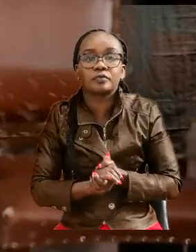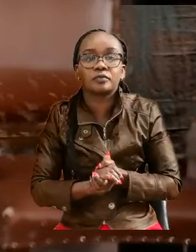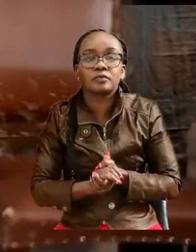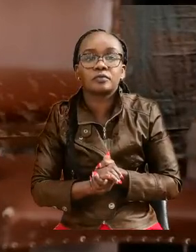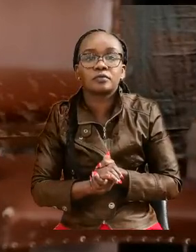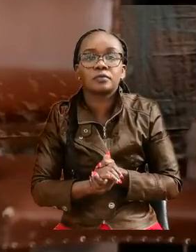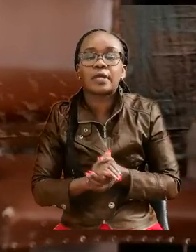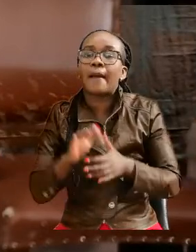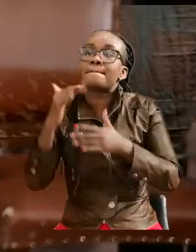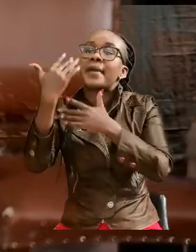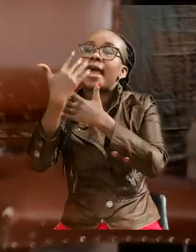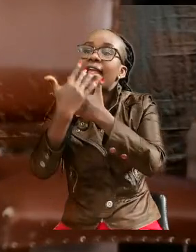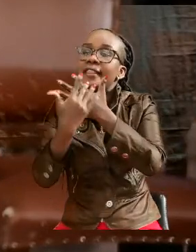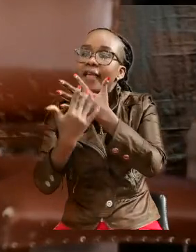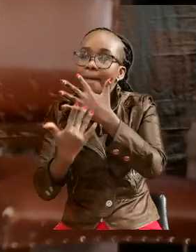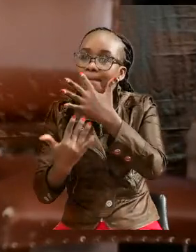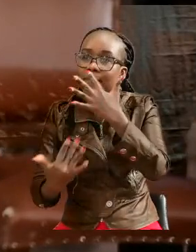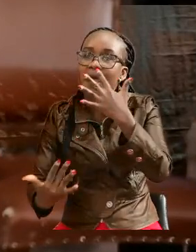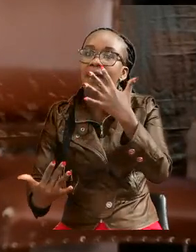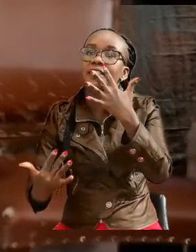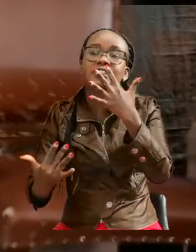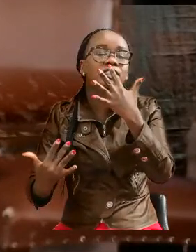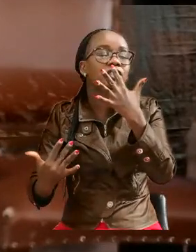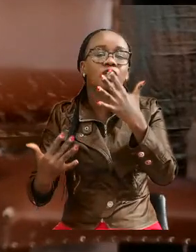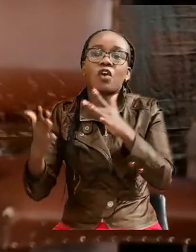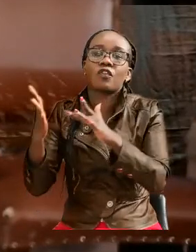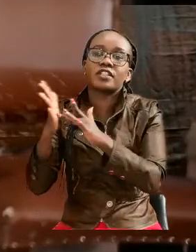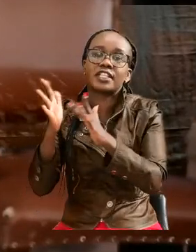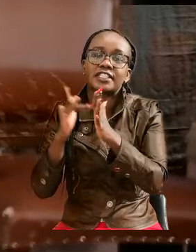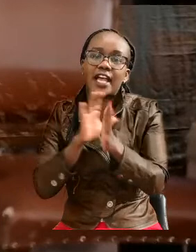By the blood of sacrifice.